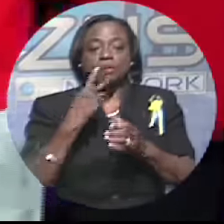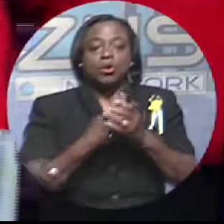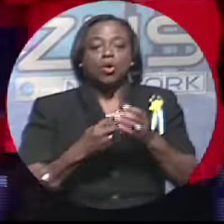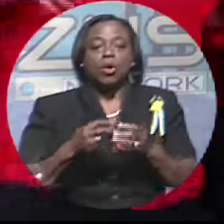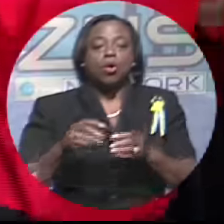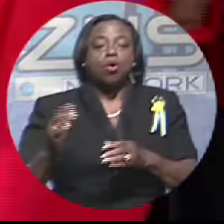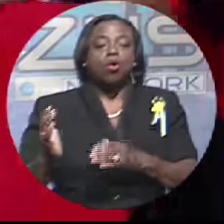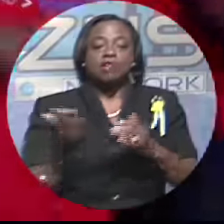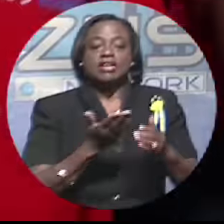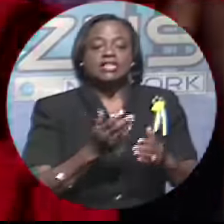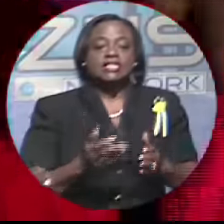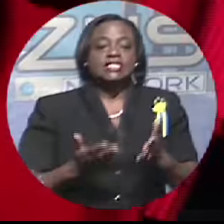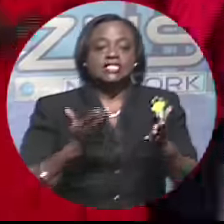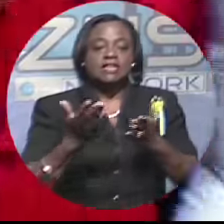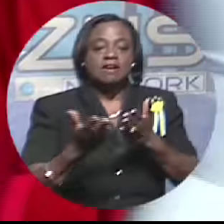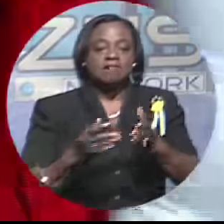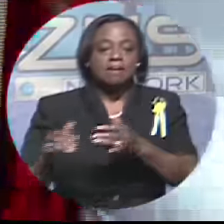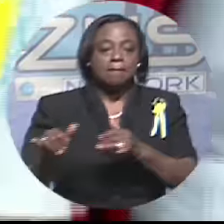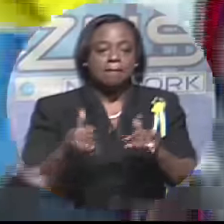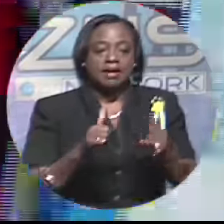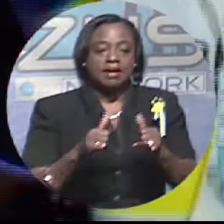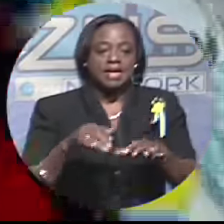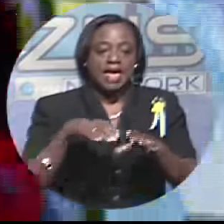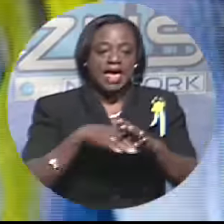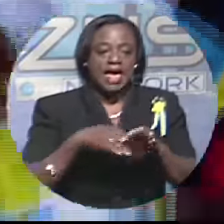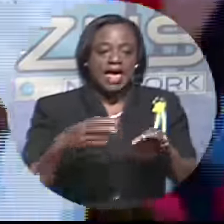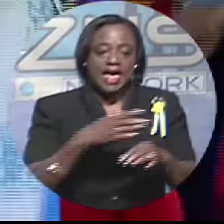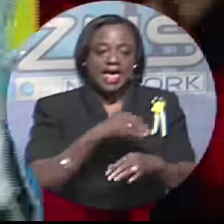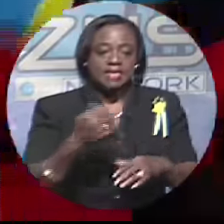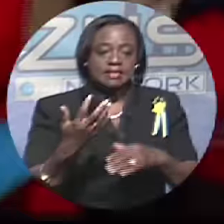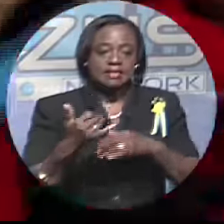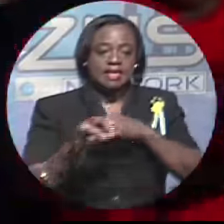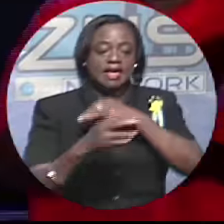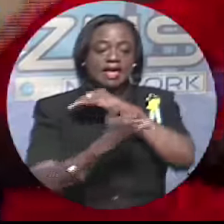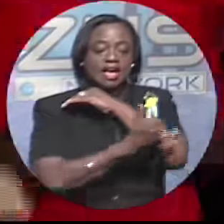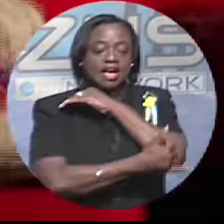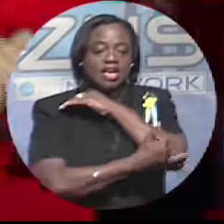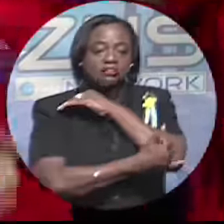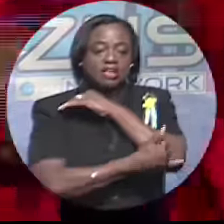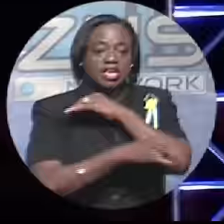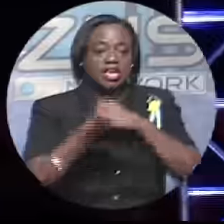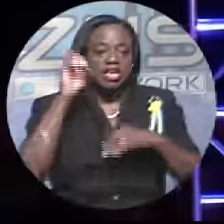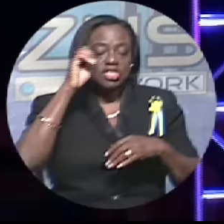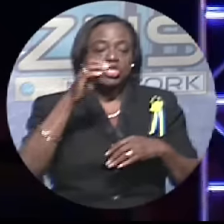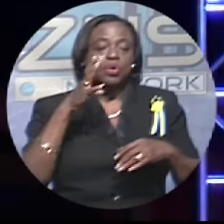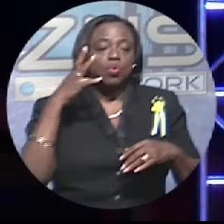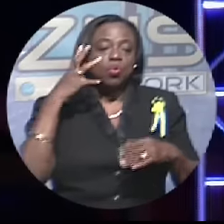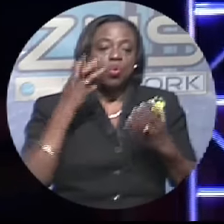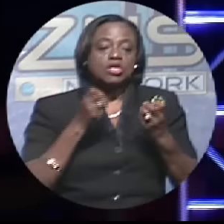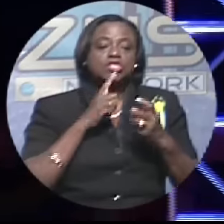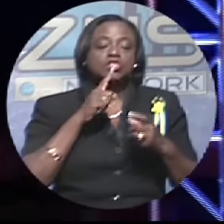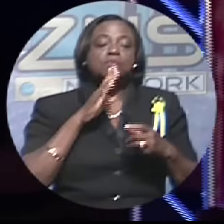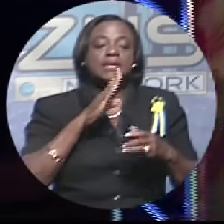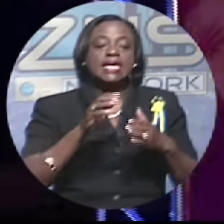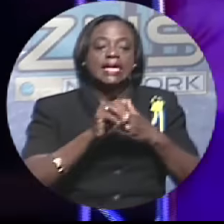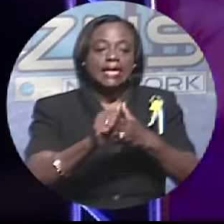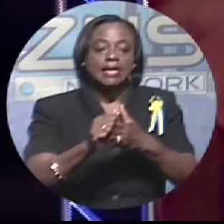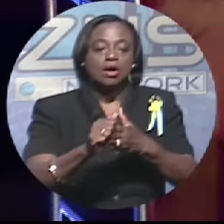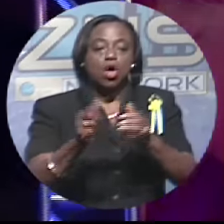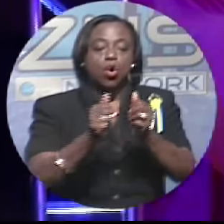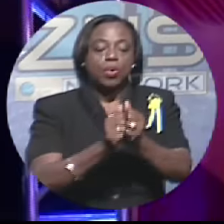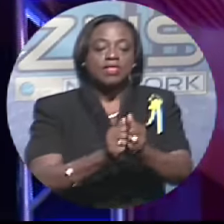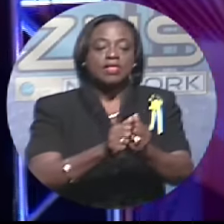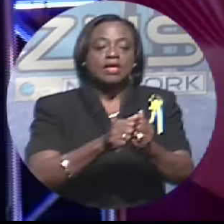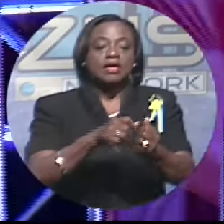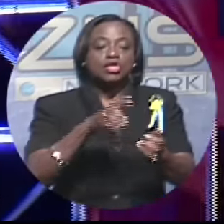party and their country. Butler Turner wants to be party leader with Dr. Sands as a deputy. The recurring message, which was also